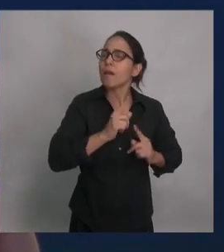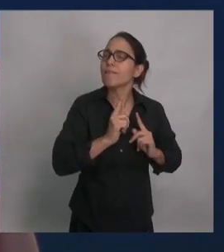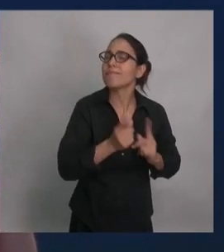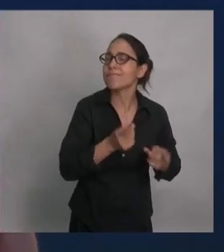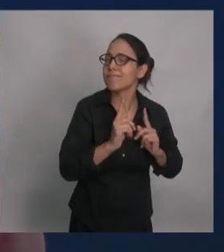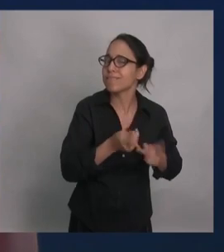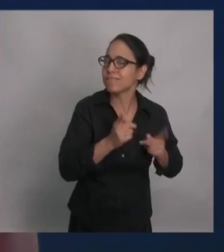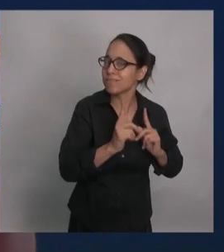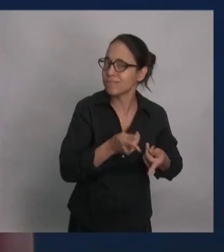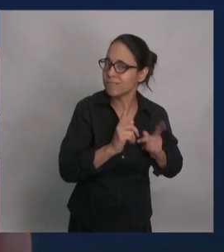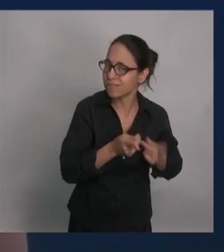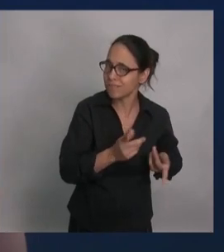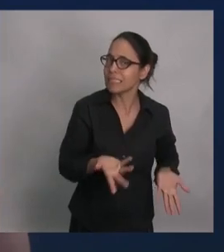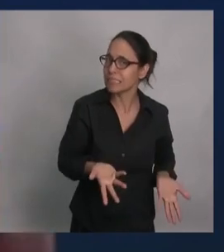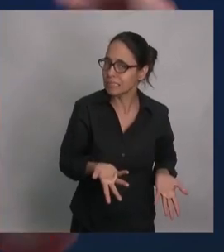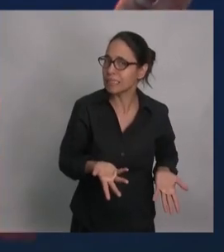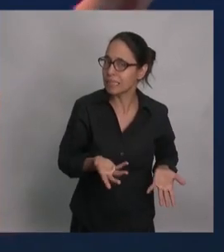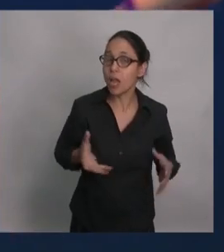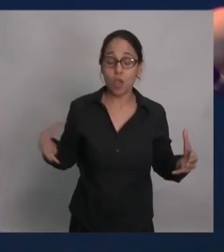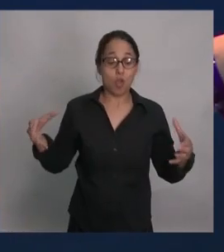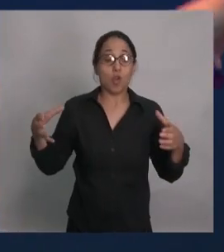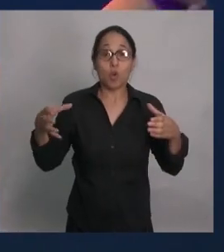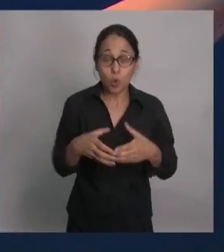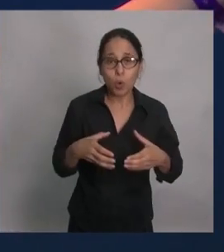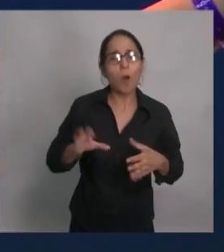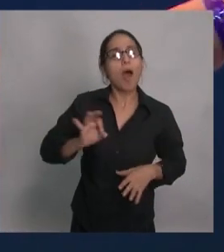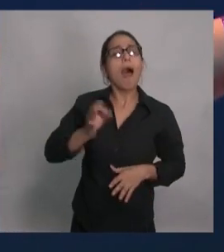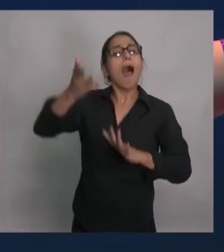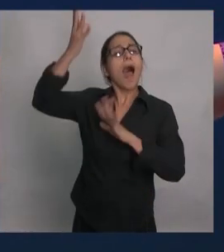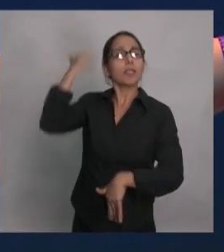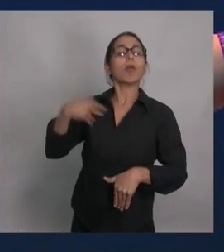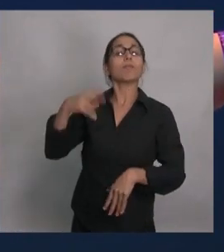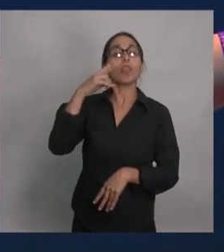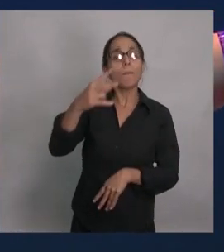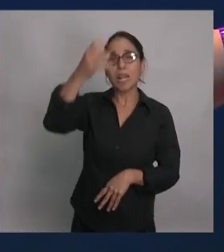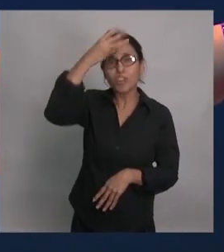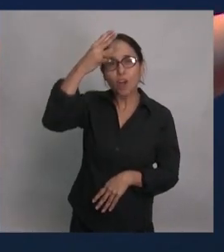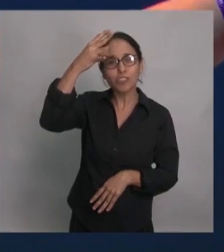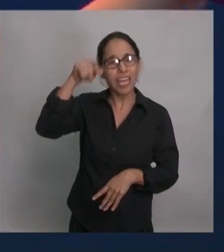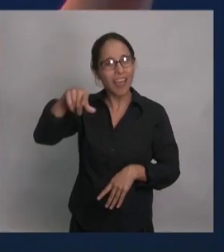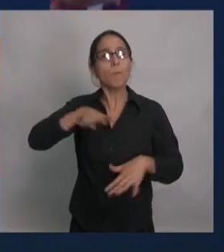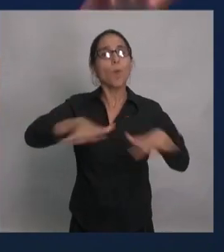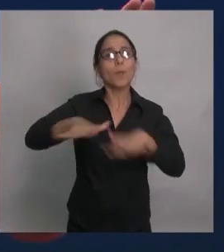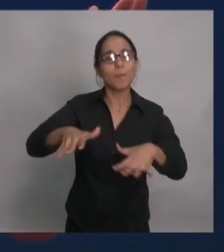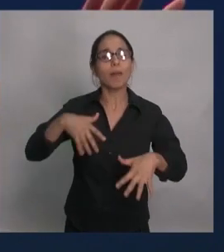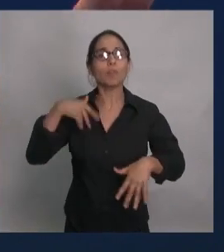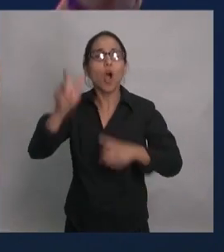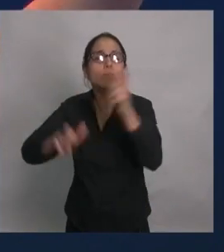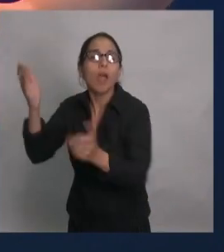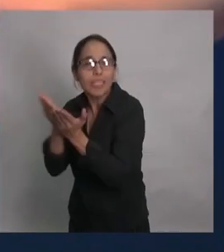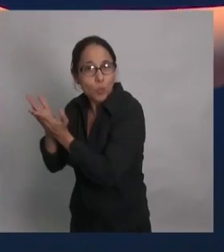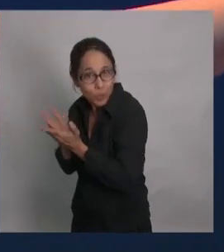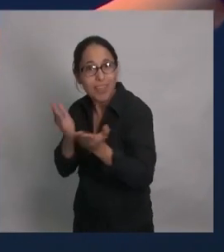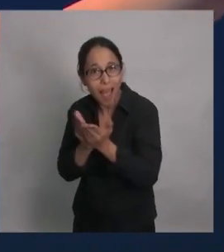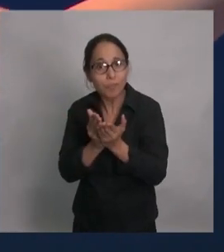First of all, Frente Amplio came a propos of the mobilizations of 2011, the mobilizations of the student, and came out the Frente Amplio,